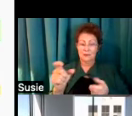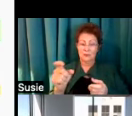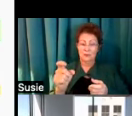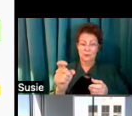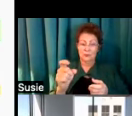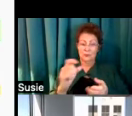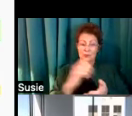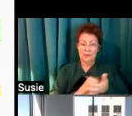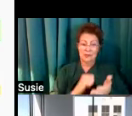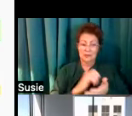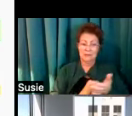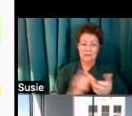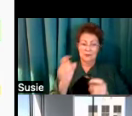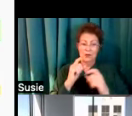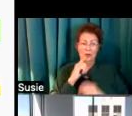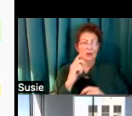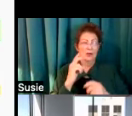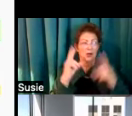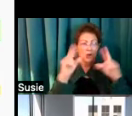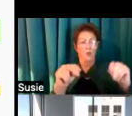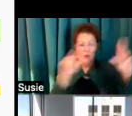No.